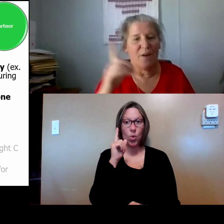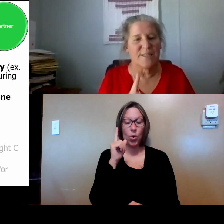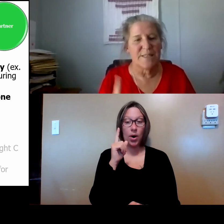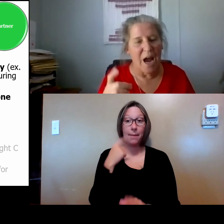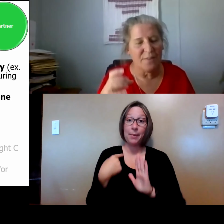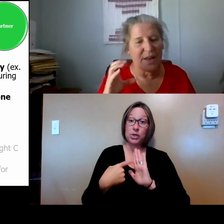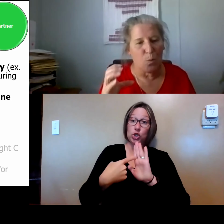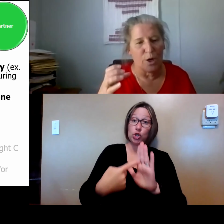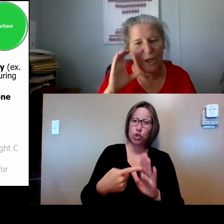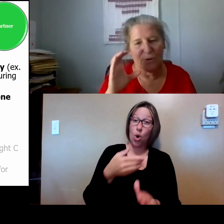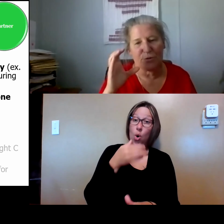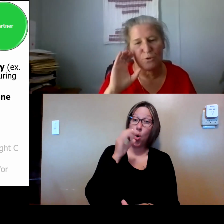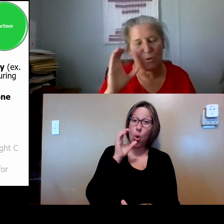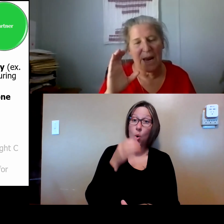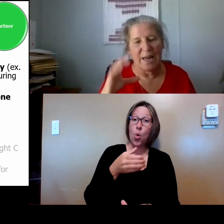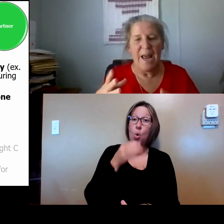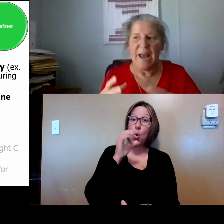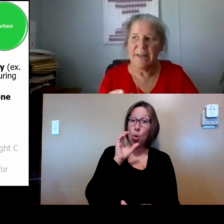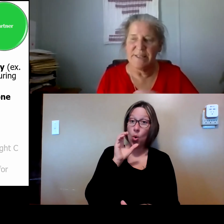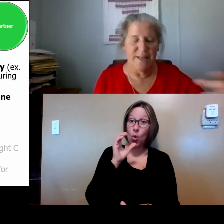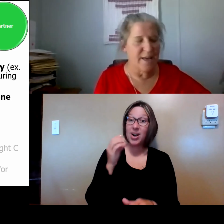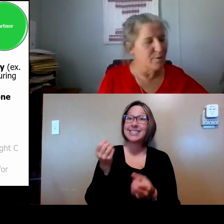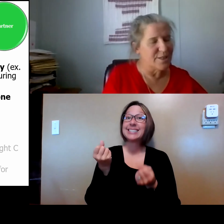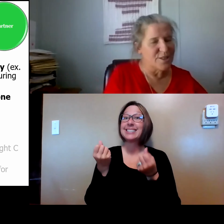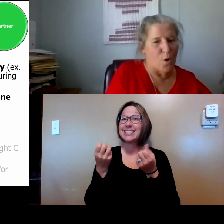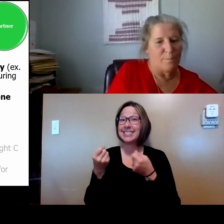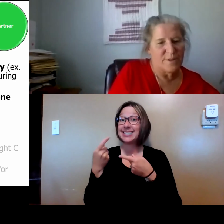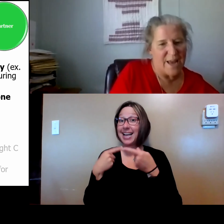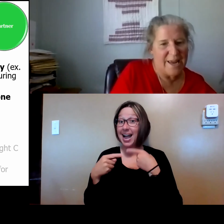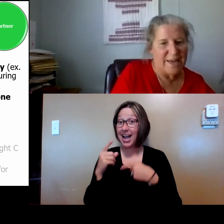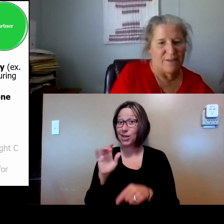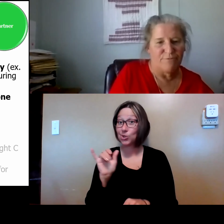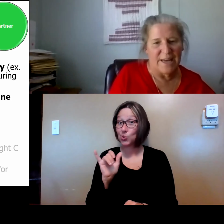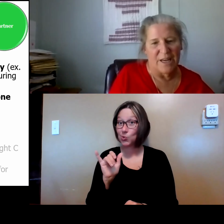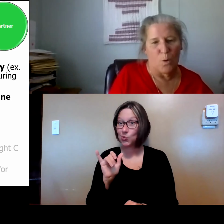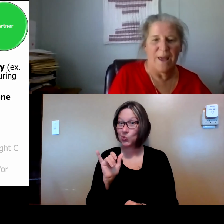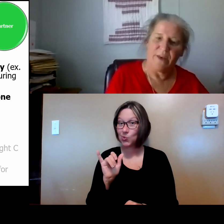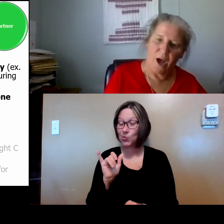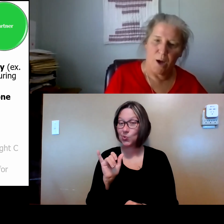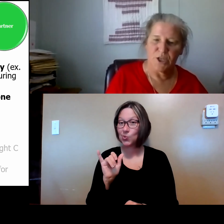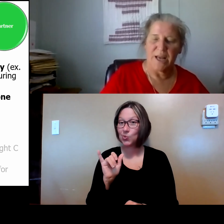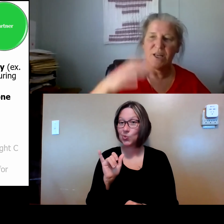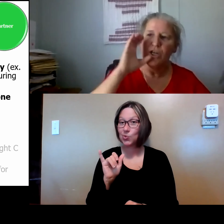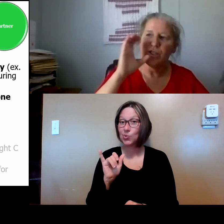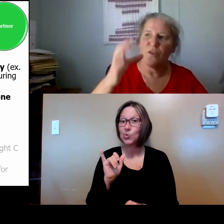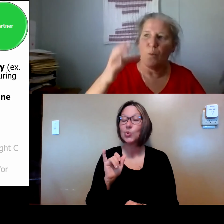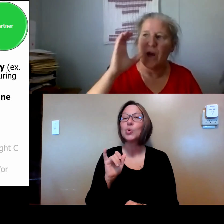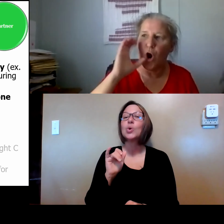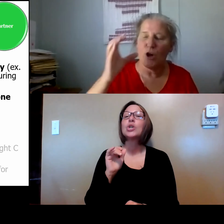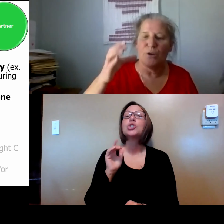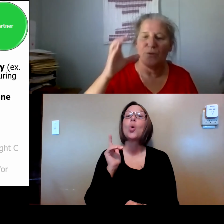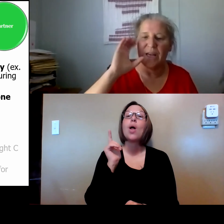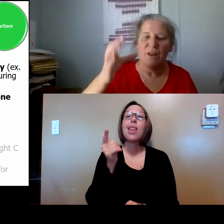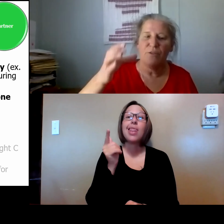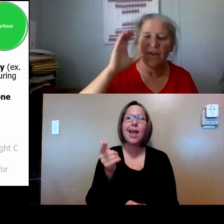movement of the sign that I want to use for drink. And instead, I'm going to start taking and fading away that object so that we